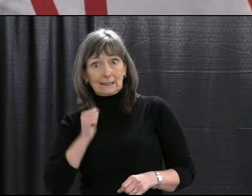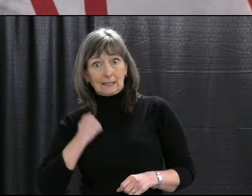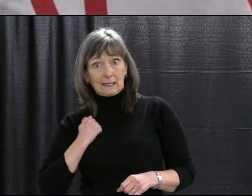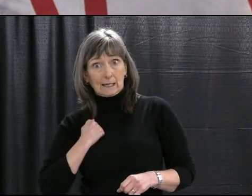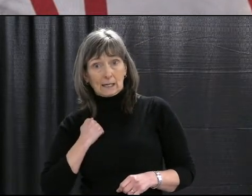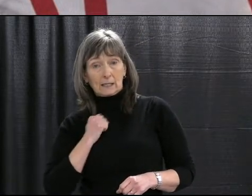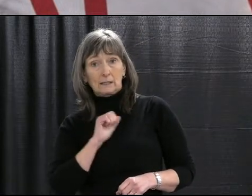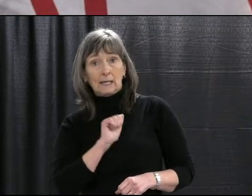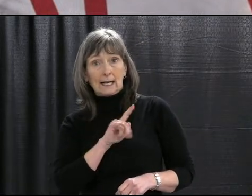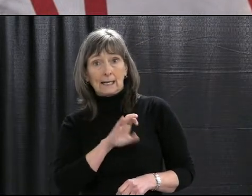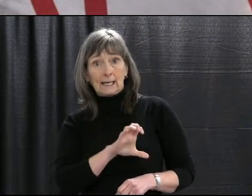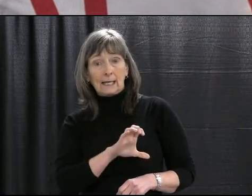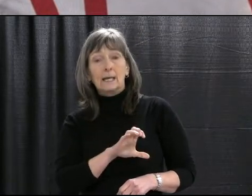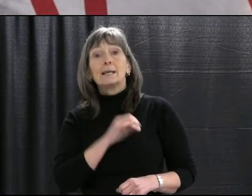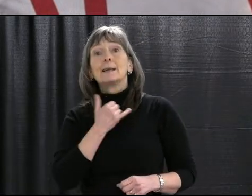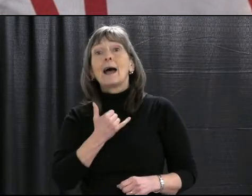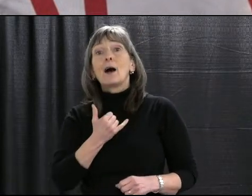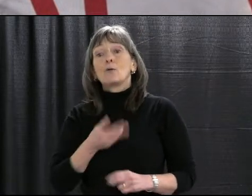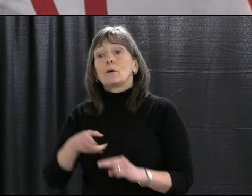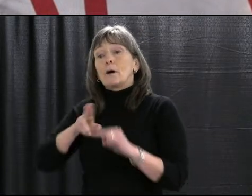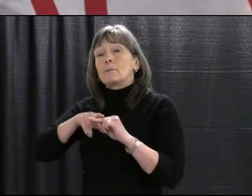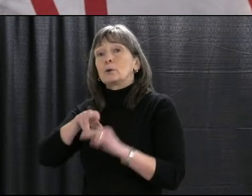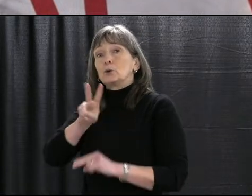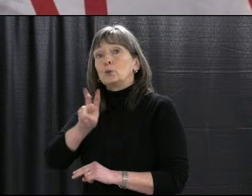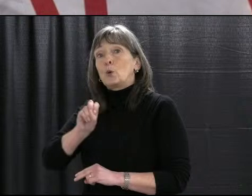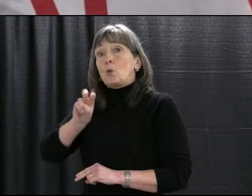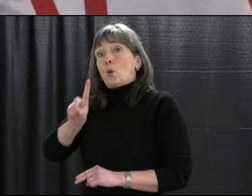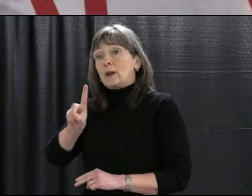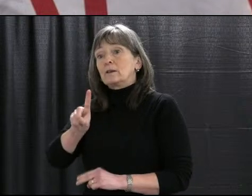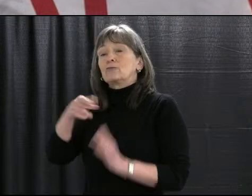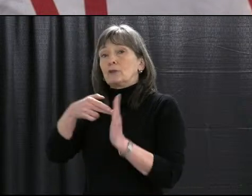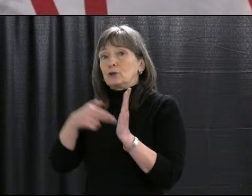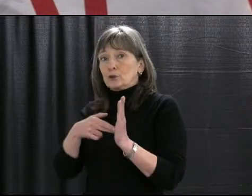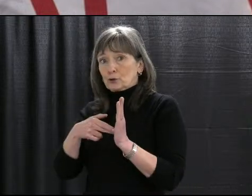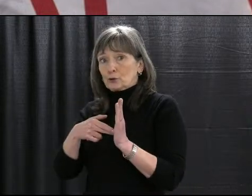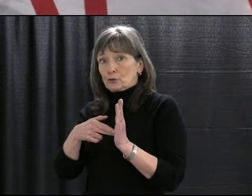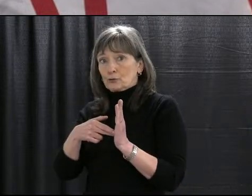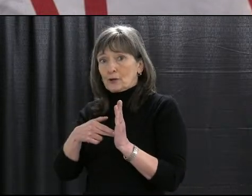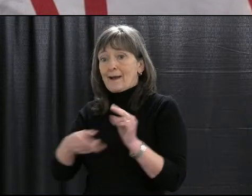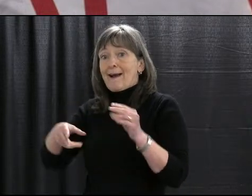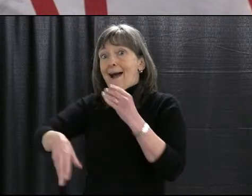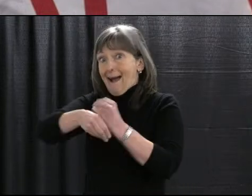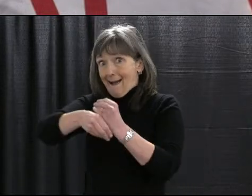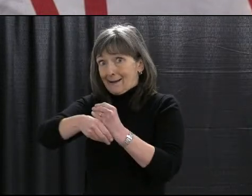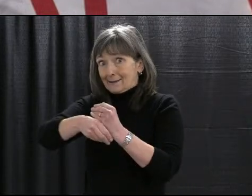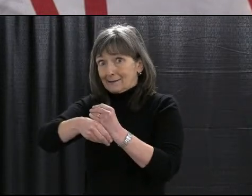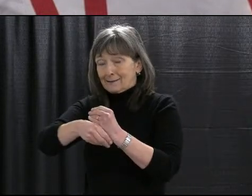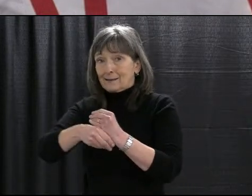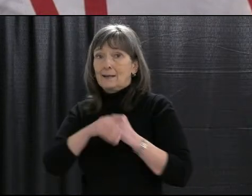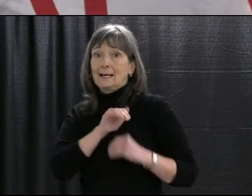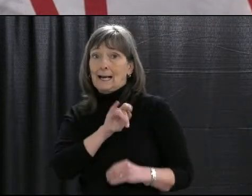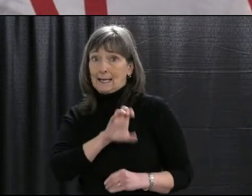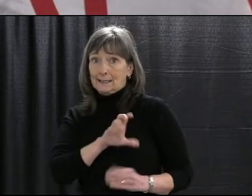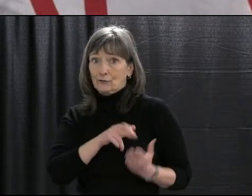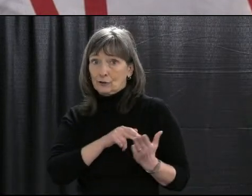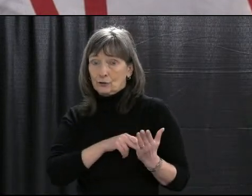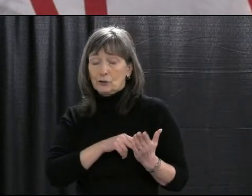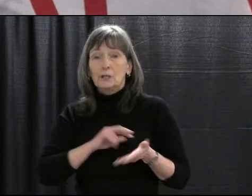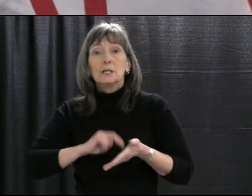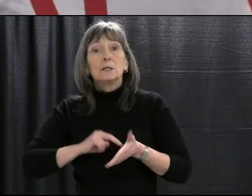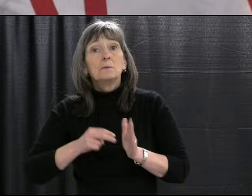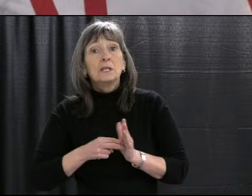number increased to 201 more registered physicians. This means that more physicians are available to